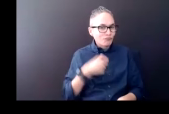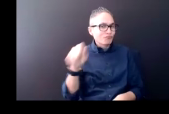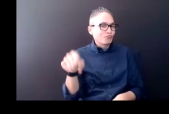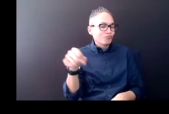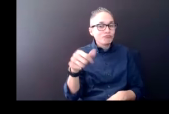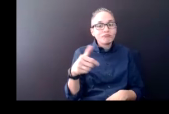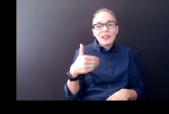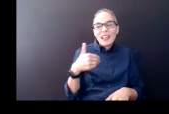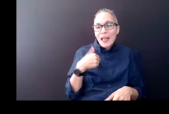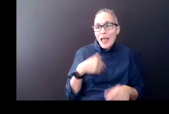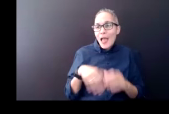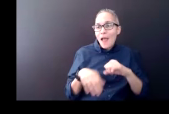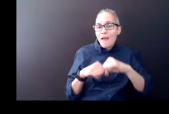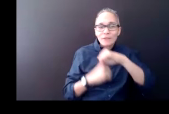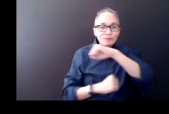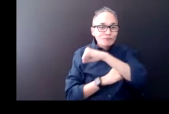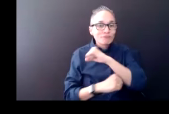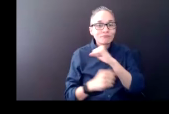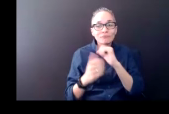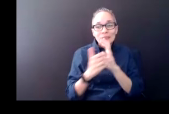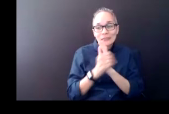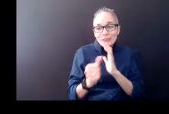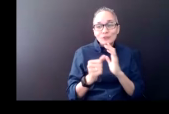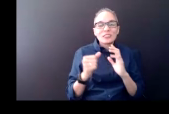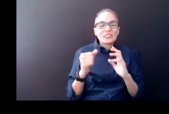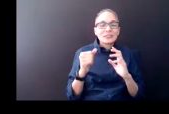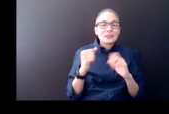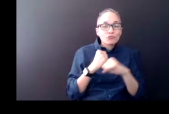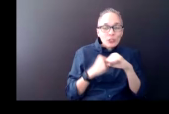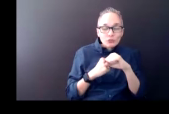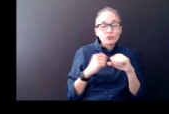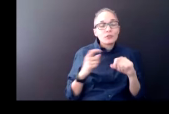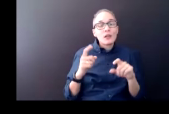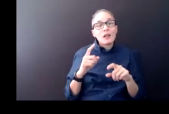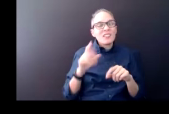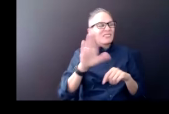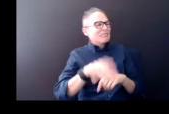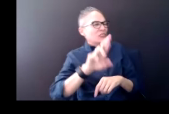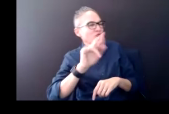those fundamental structures so that we can actually use AI more effectively.